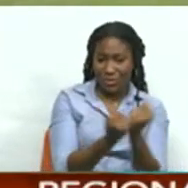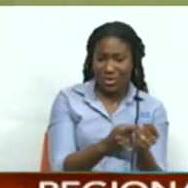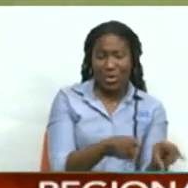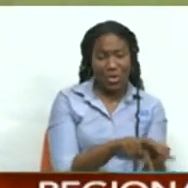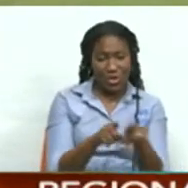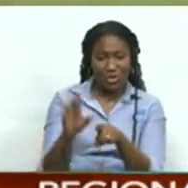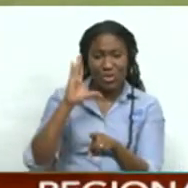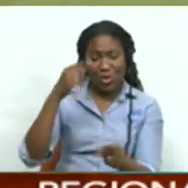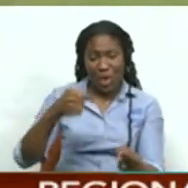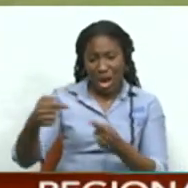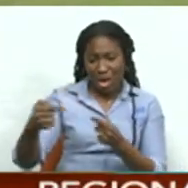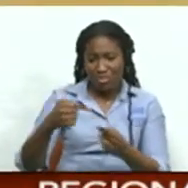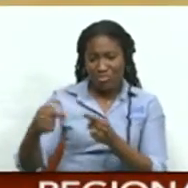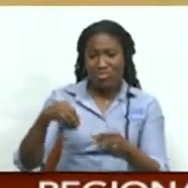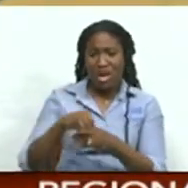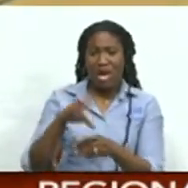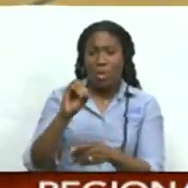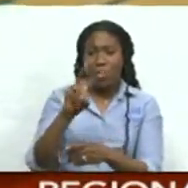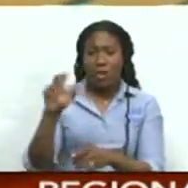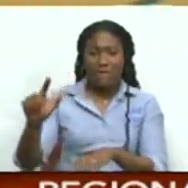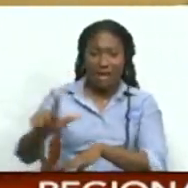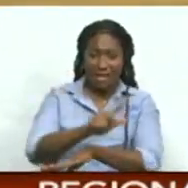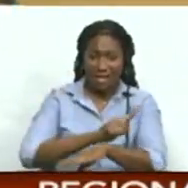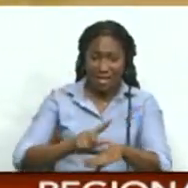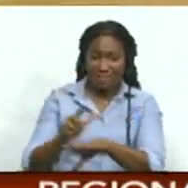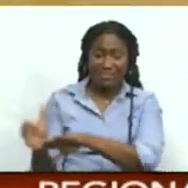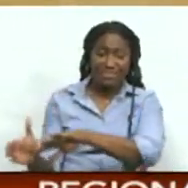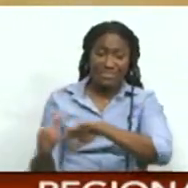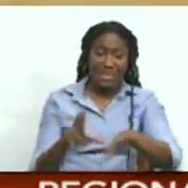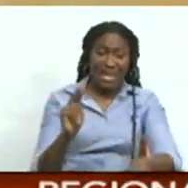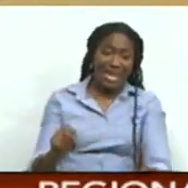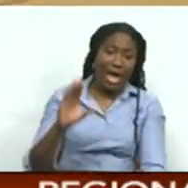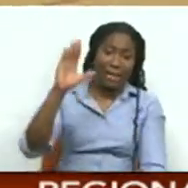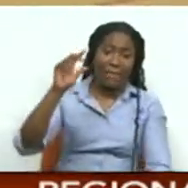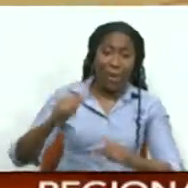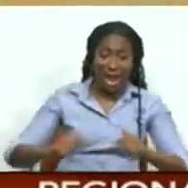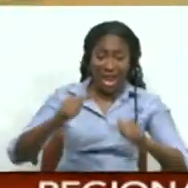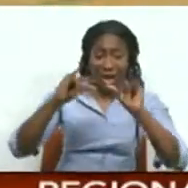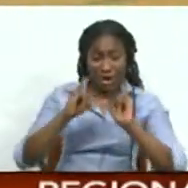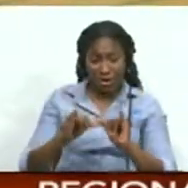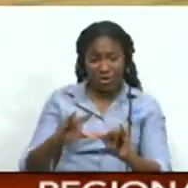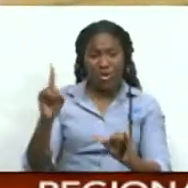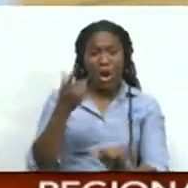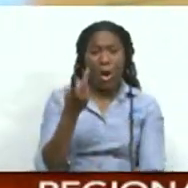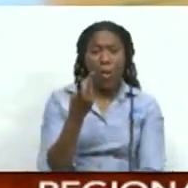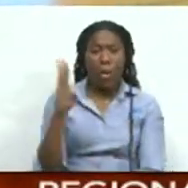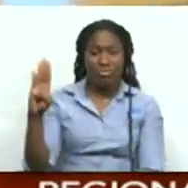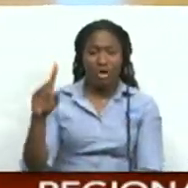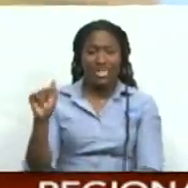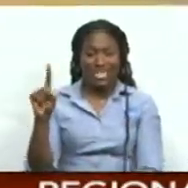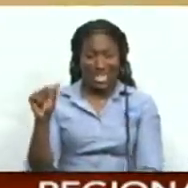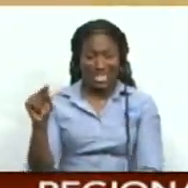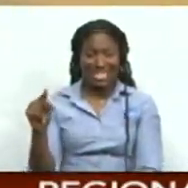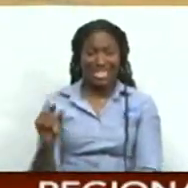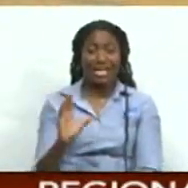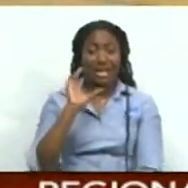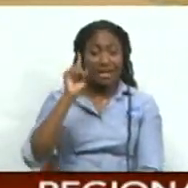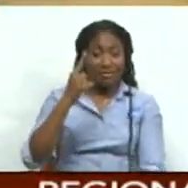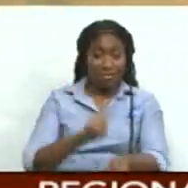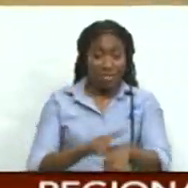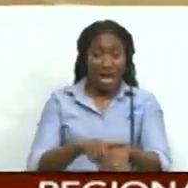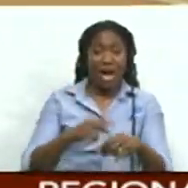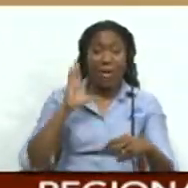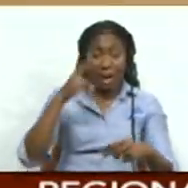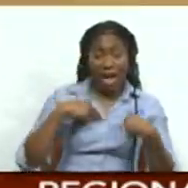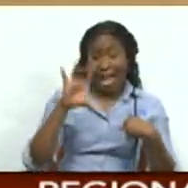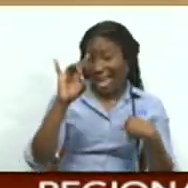at the Queen's Park Oval. The Lister Lewis Port of Spain Netball League continues at the Woodbrook Youth Facility this Saturday with a full schedule of 8 games. The action